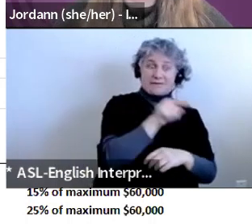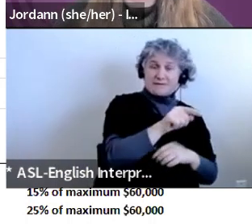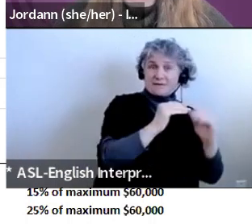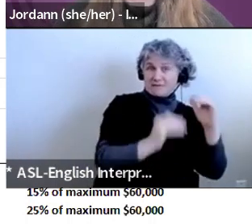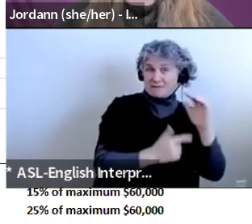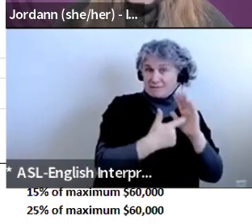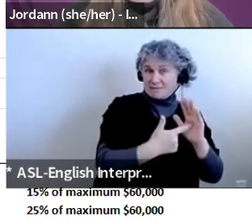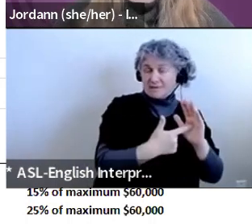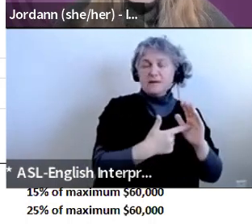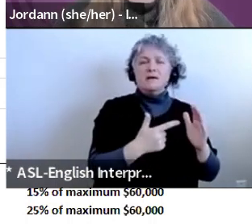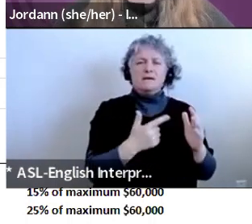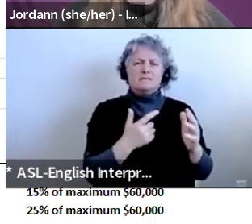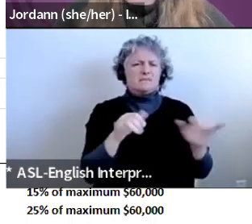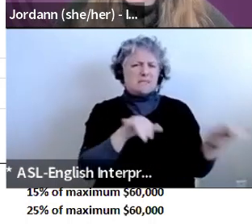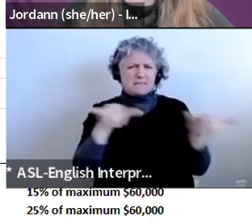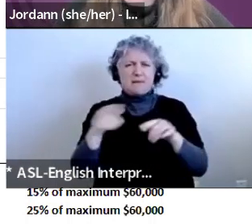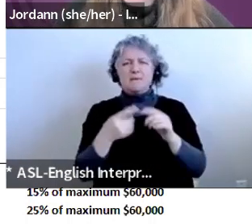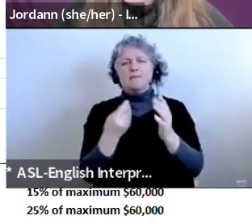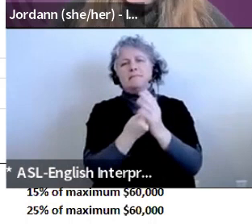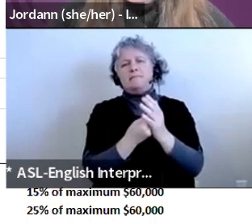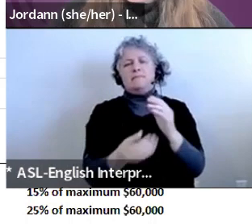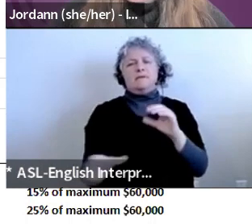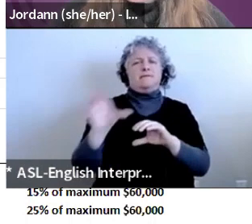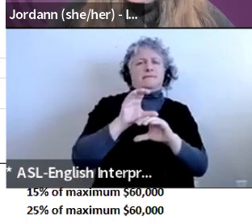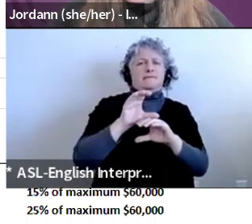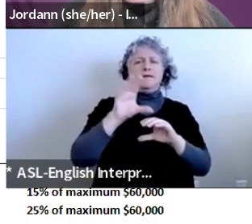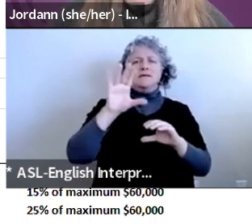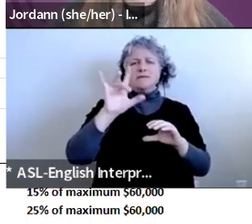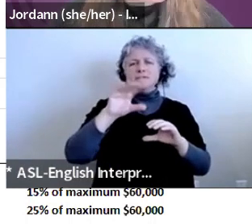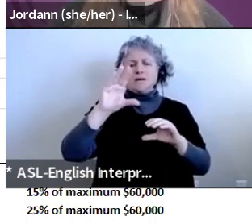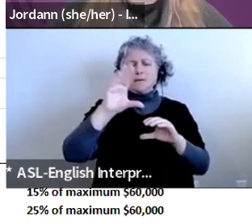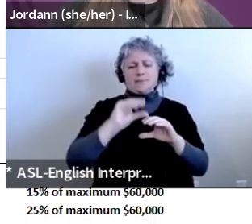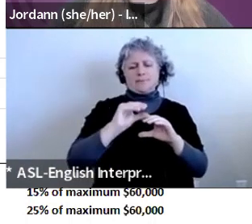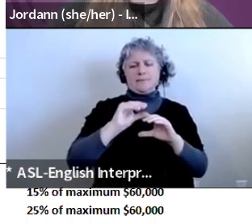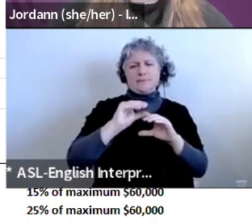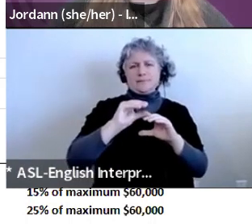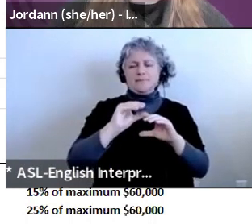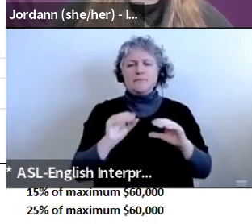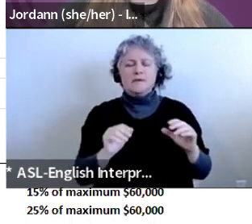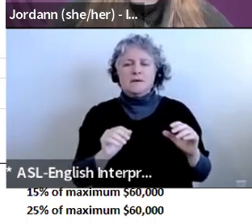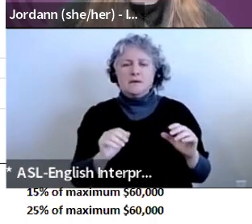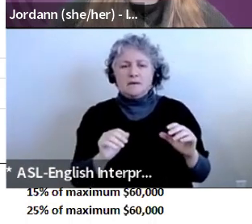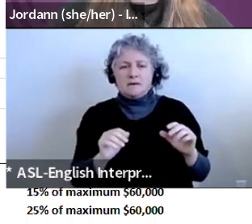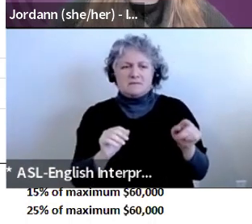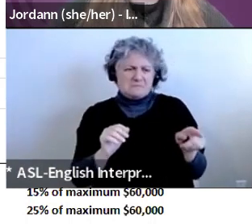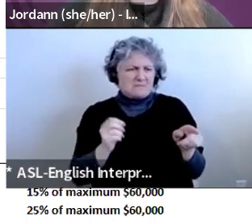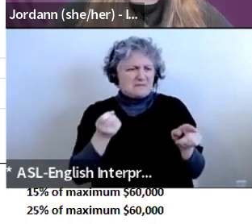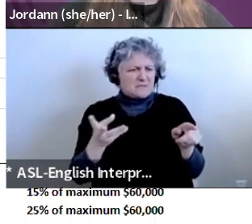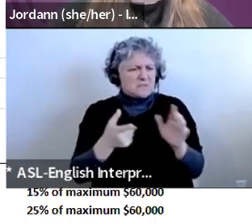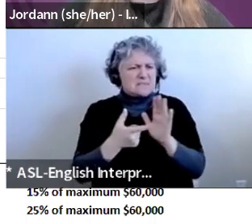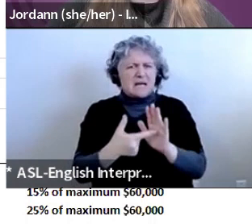such that you're matching the funds at 25%. As you can see, there are a few examples that